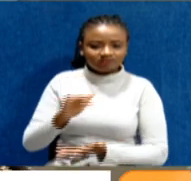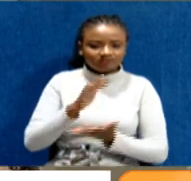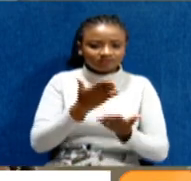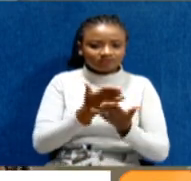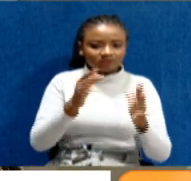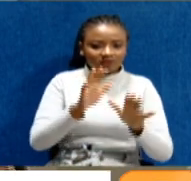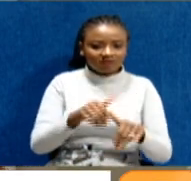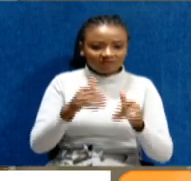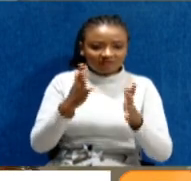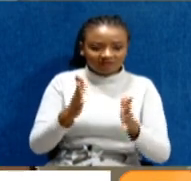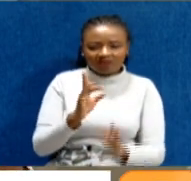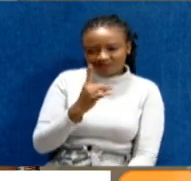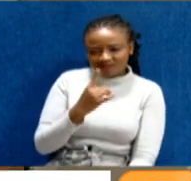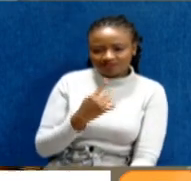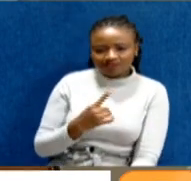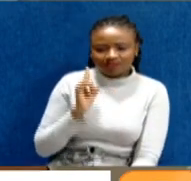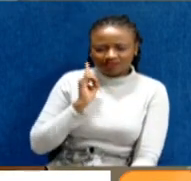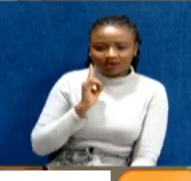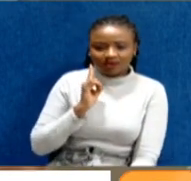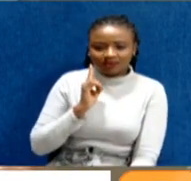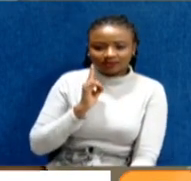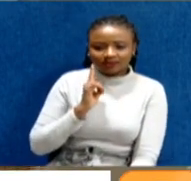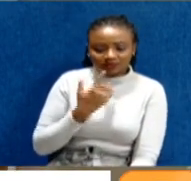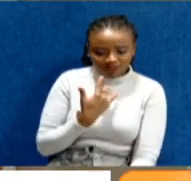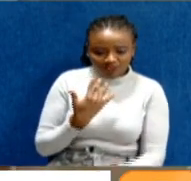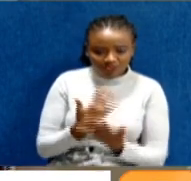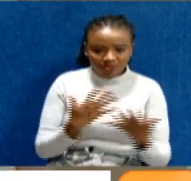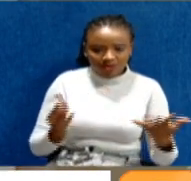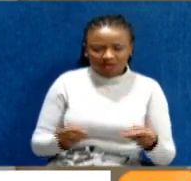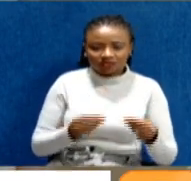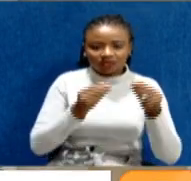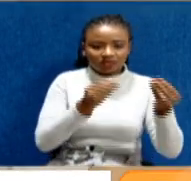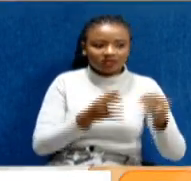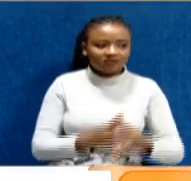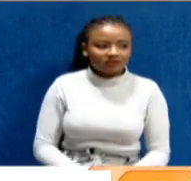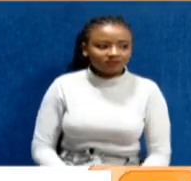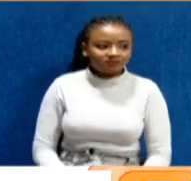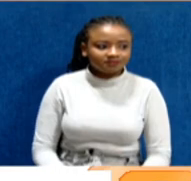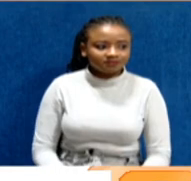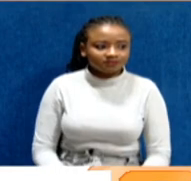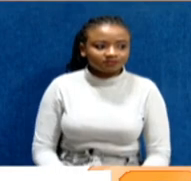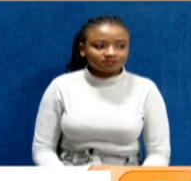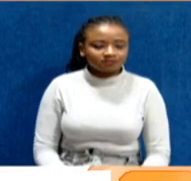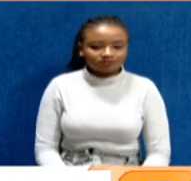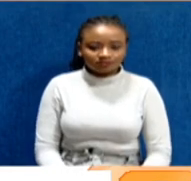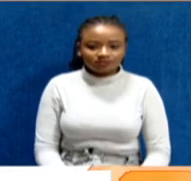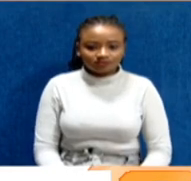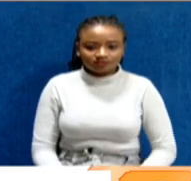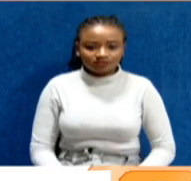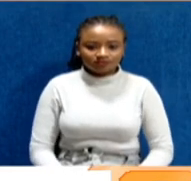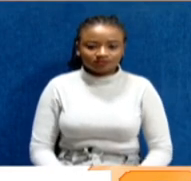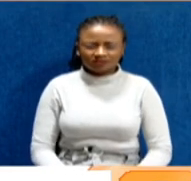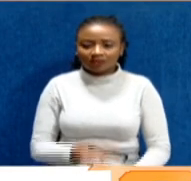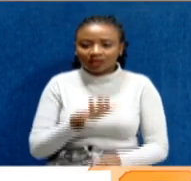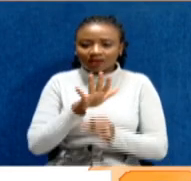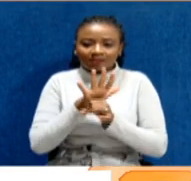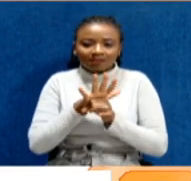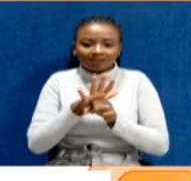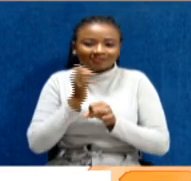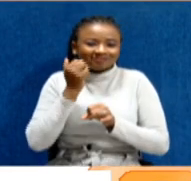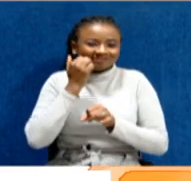But I would say that farmers are crying for this knowledge because of what Kate has said. Yeah. The lifestyle diseases, they have got no